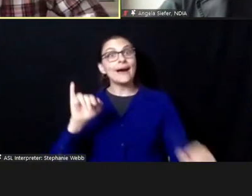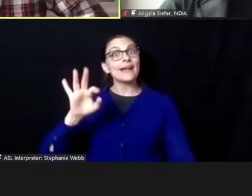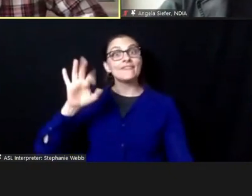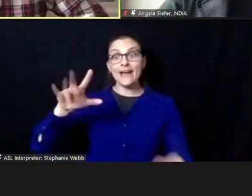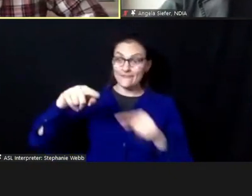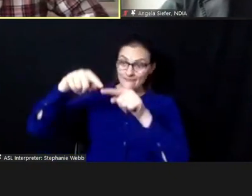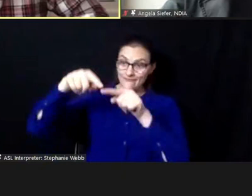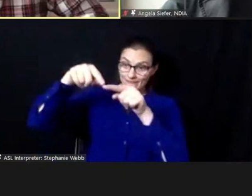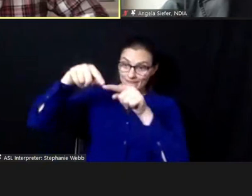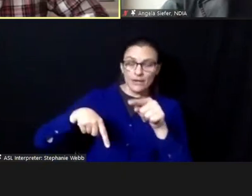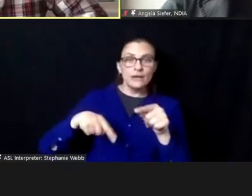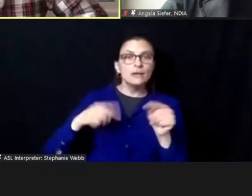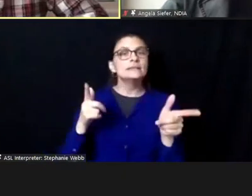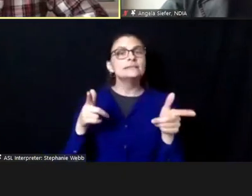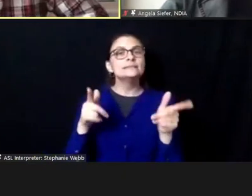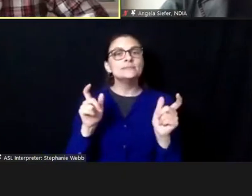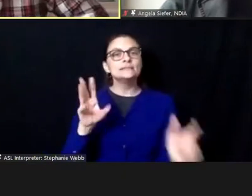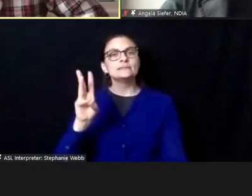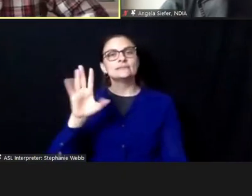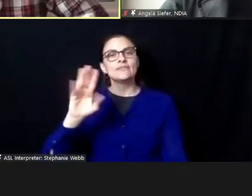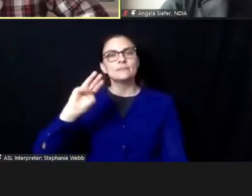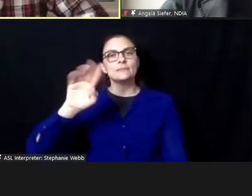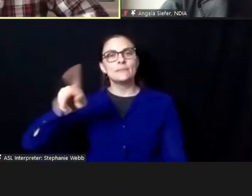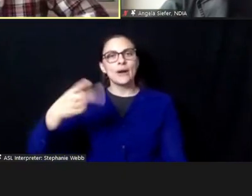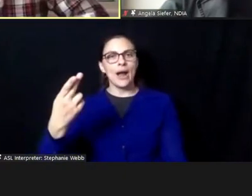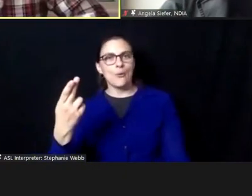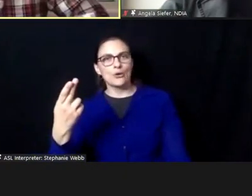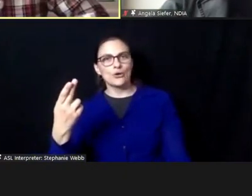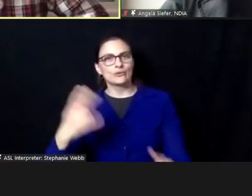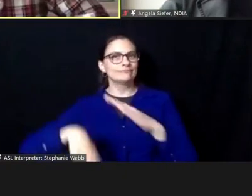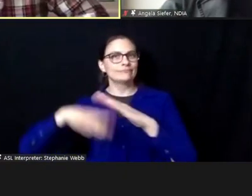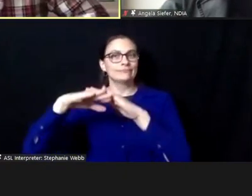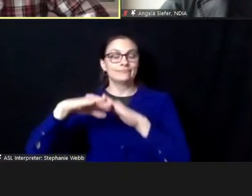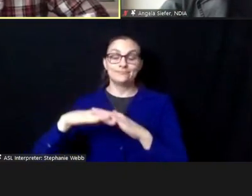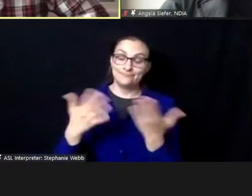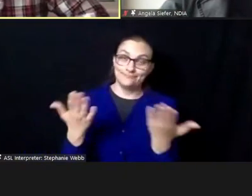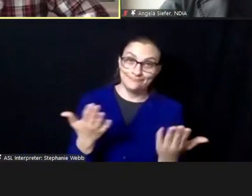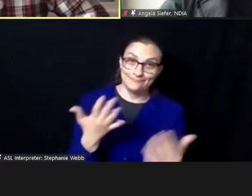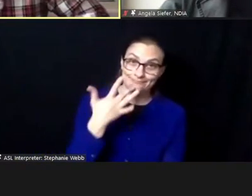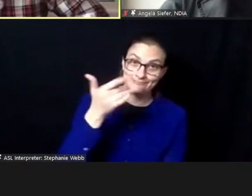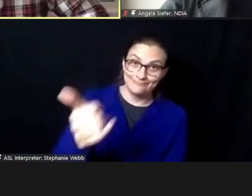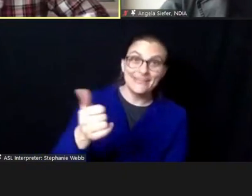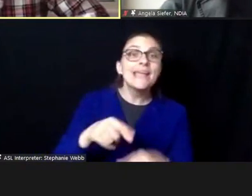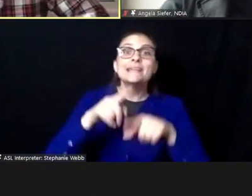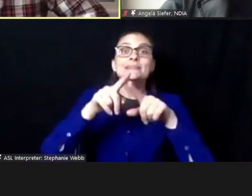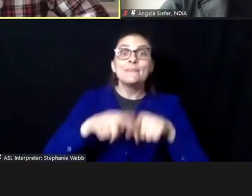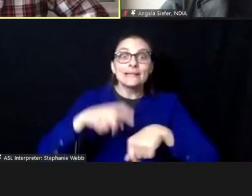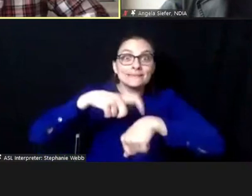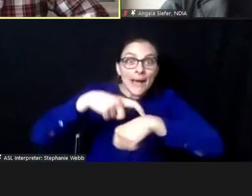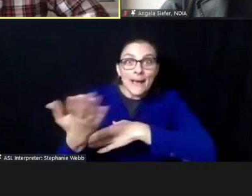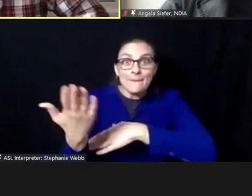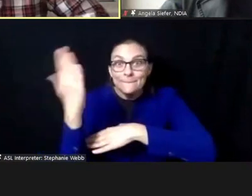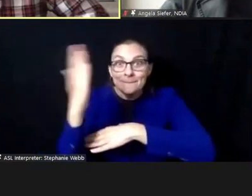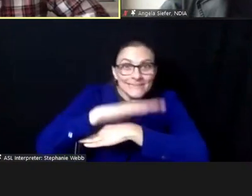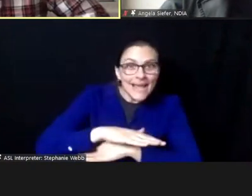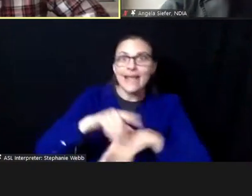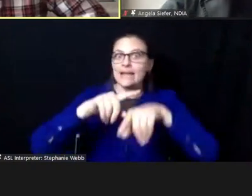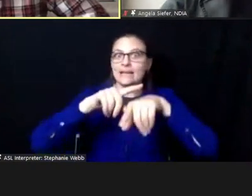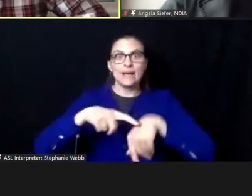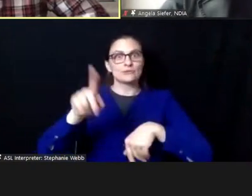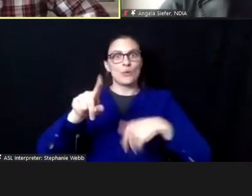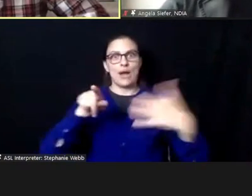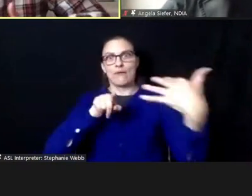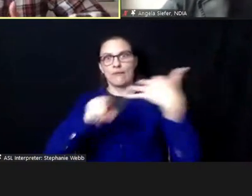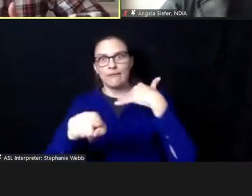luck. Depends on the time of day when you're driving down to Richmond or you know, which direction you're going in on 95 and when. The average speed is not 65.